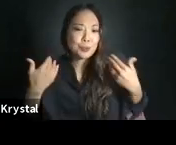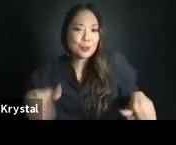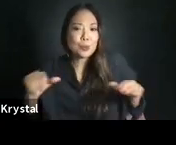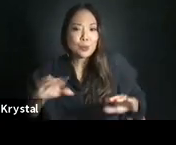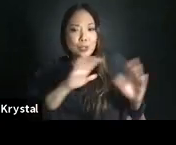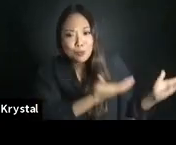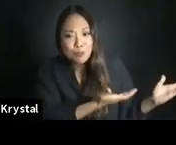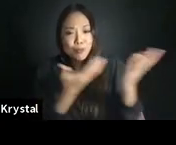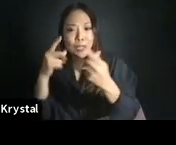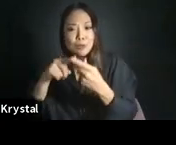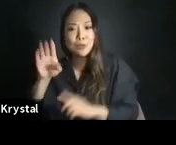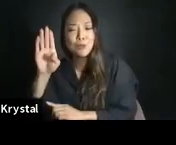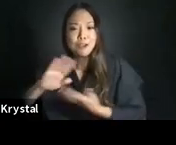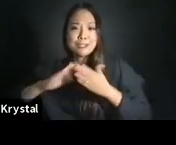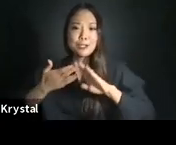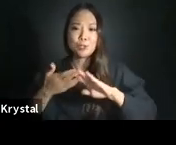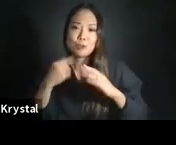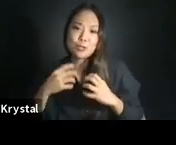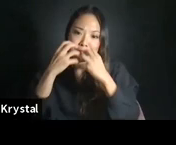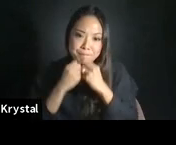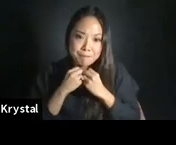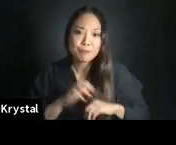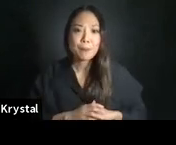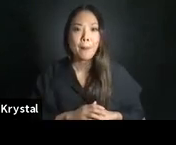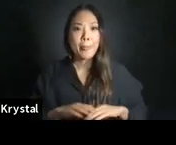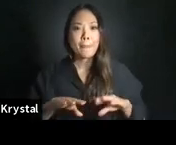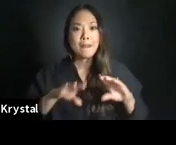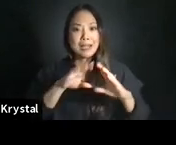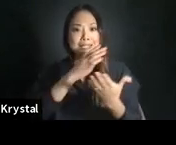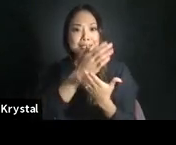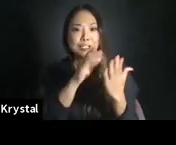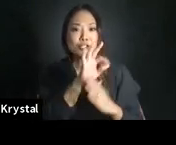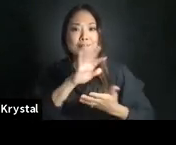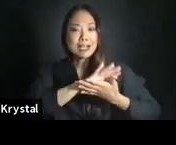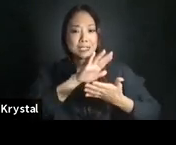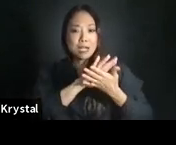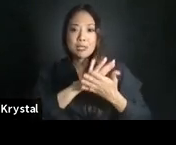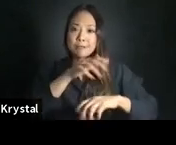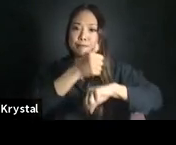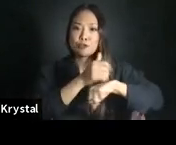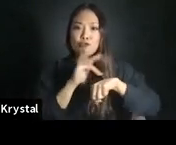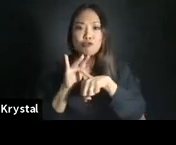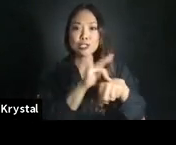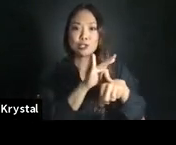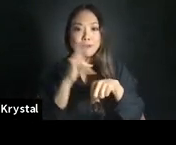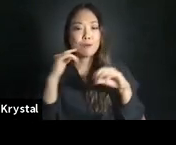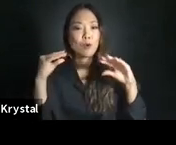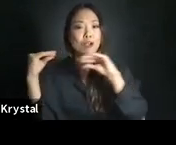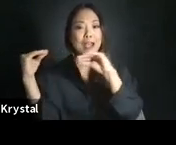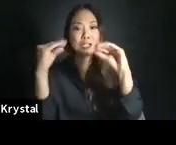boston community the division of academics has curated resources for educators to guide classroom